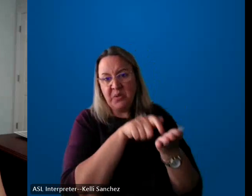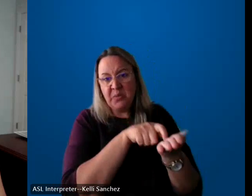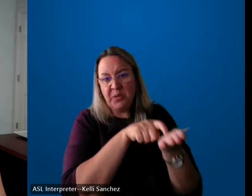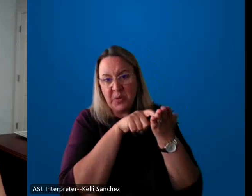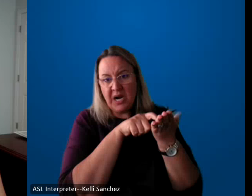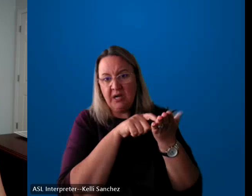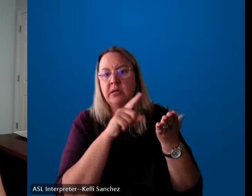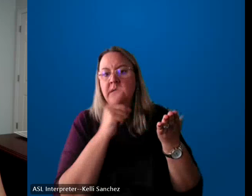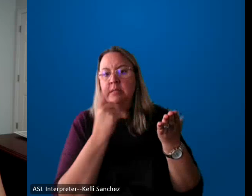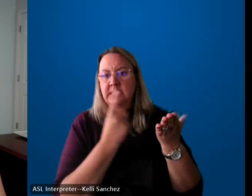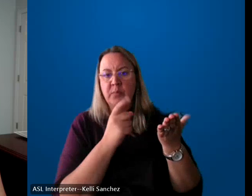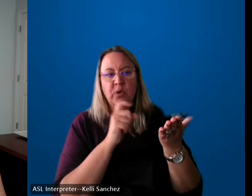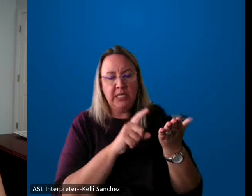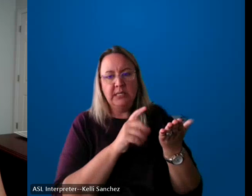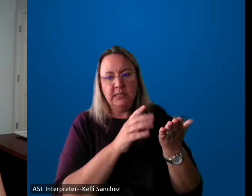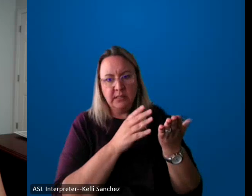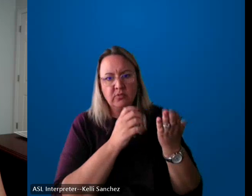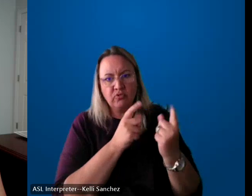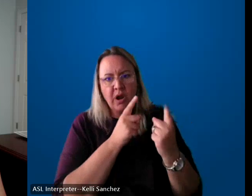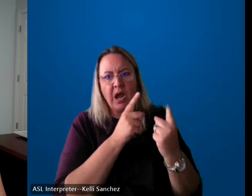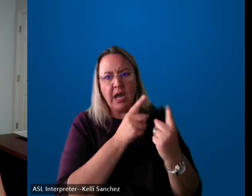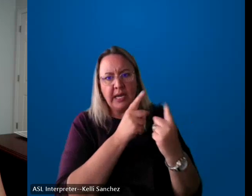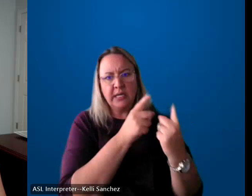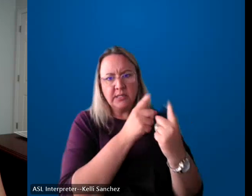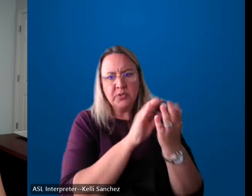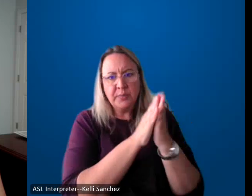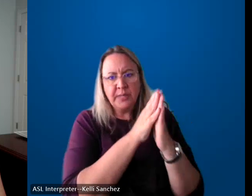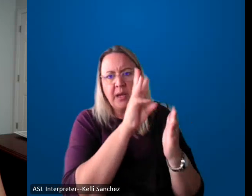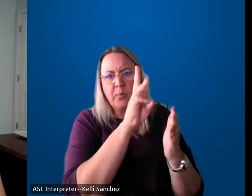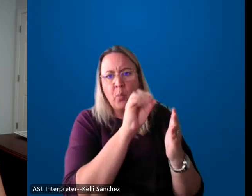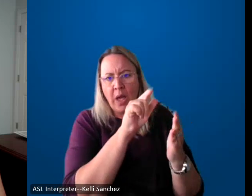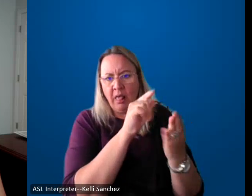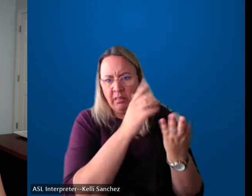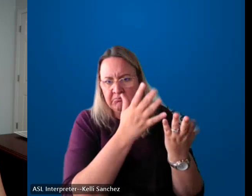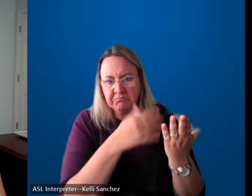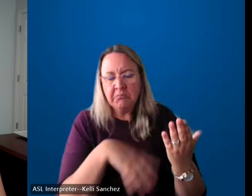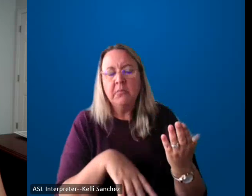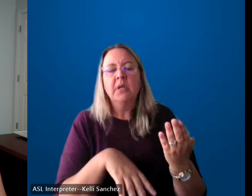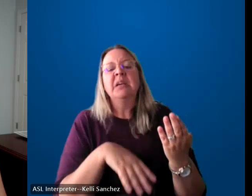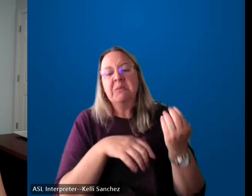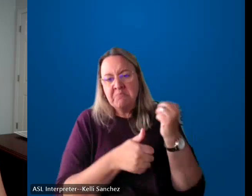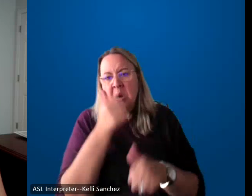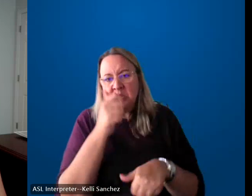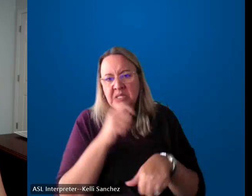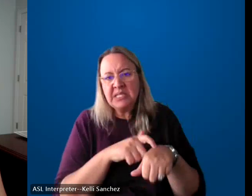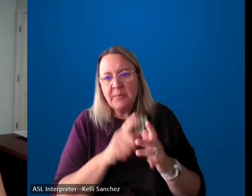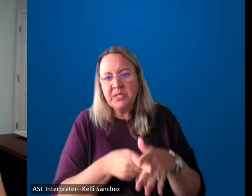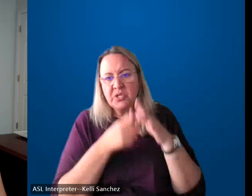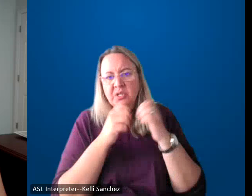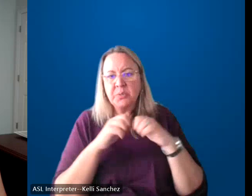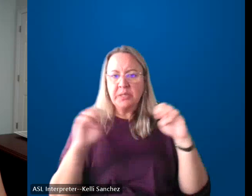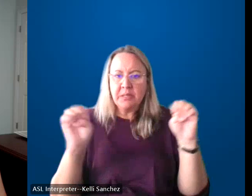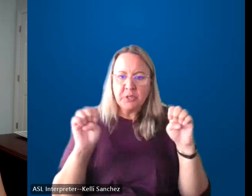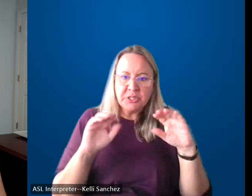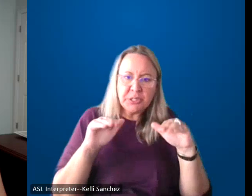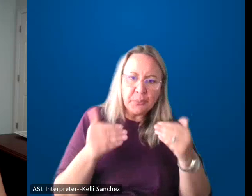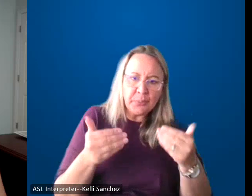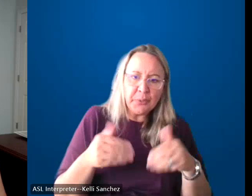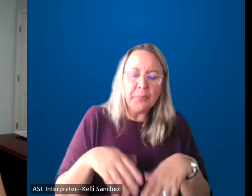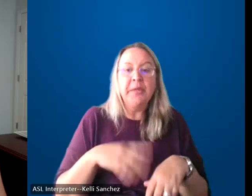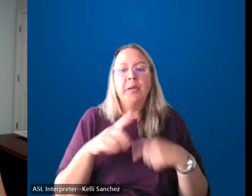someone is moving towards wellness or achieving wellness. And a lot of times, yeah, it starts with the emergency room, but then